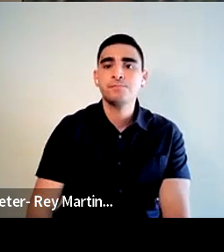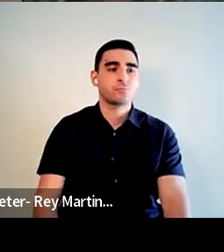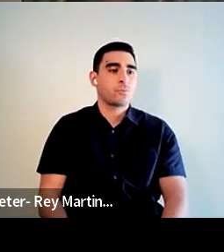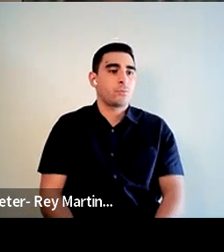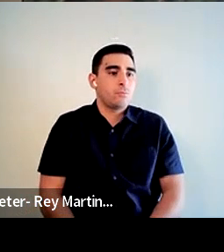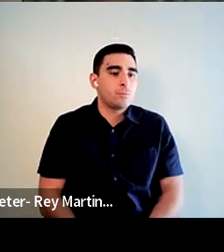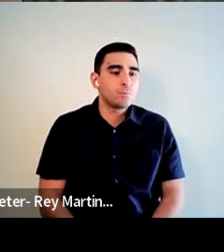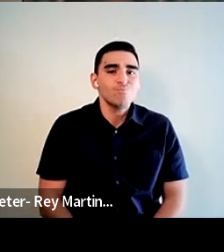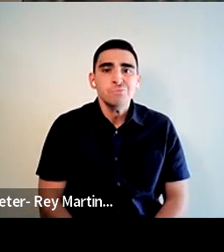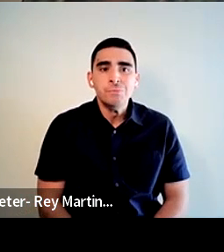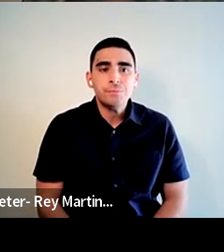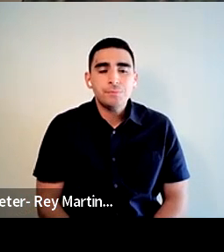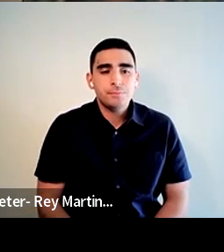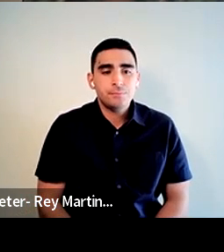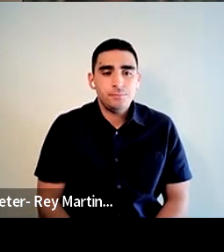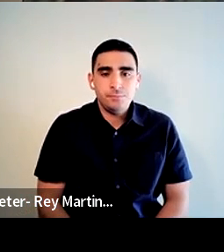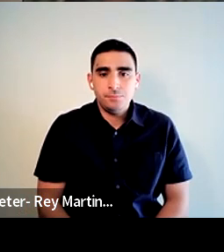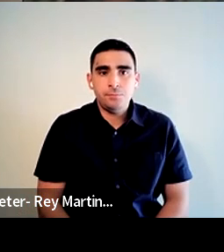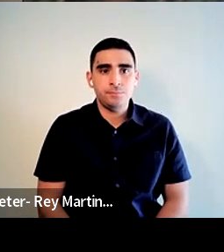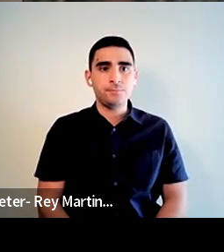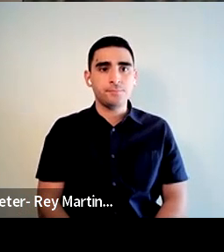Yep. Okay, then I think we should be good.